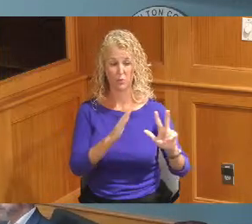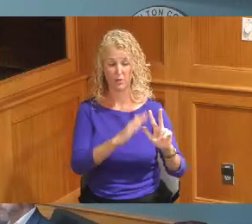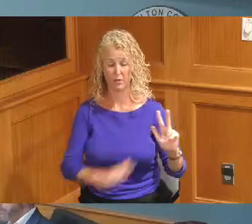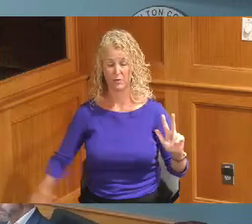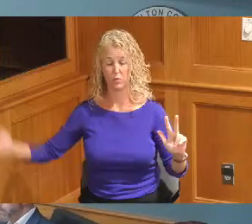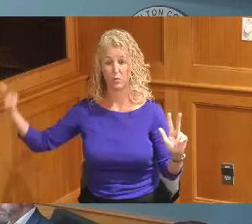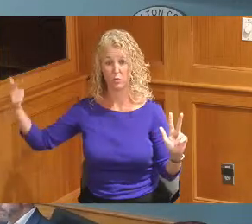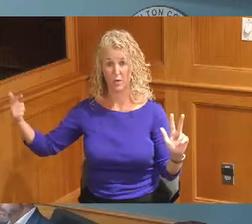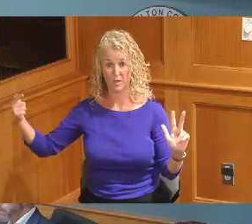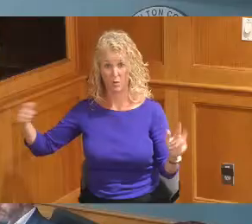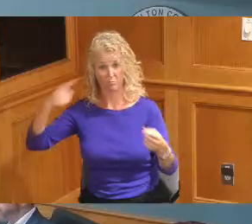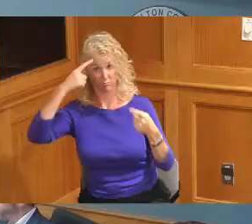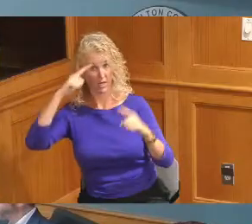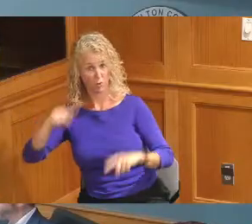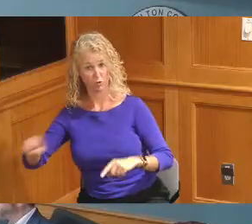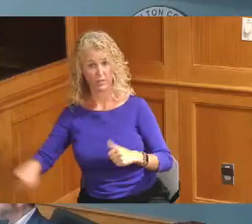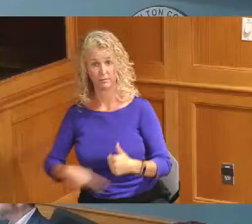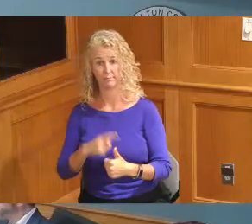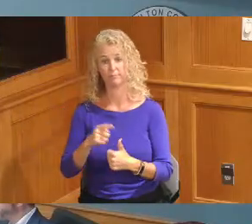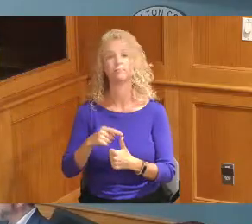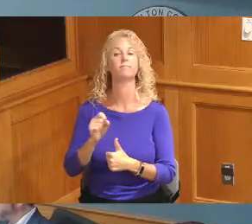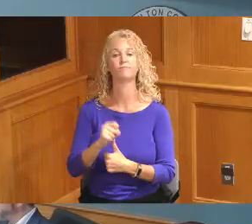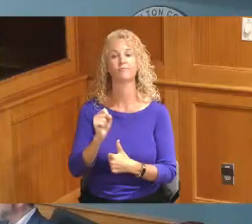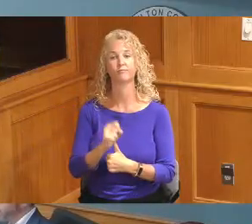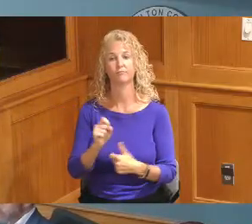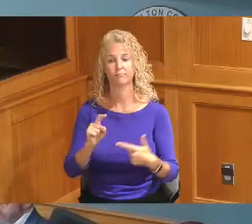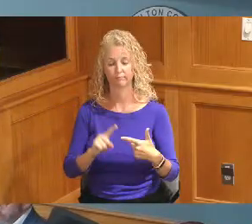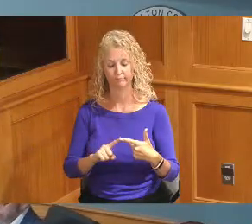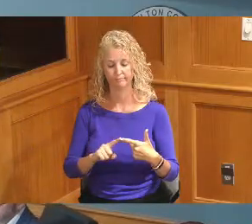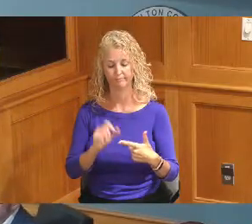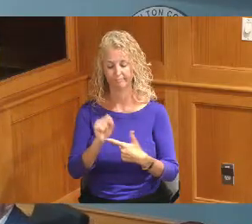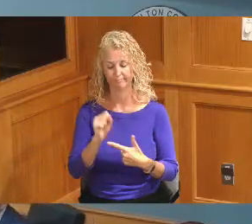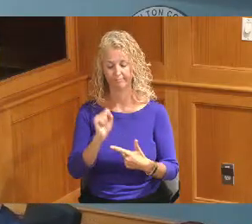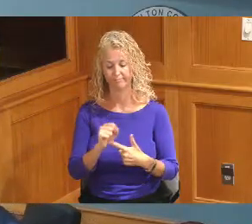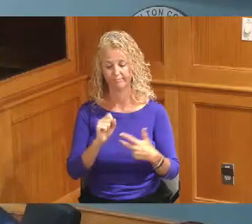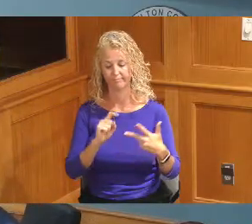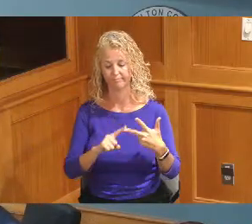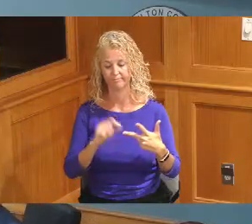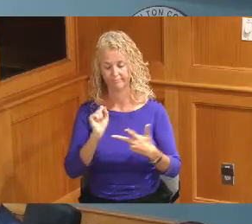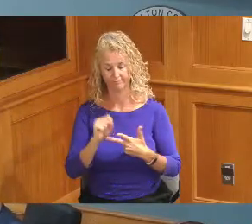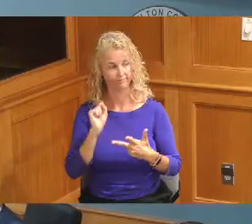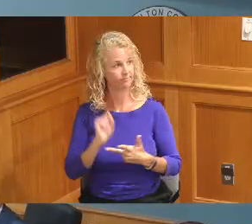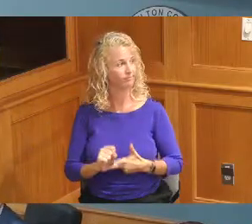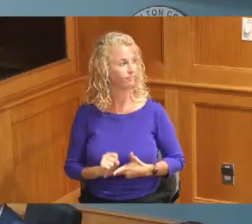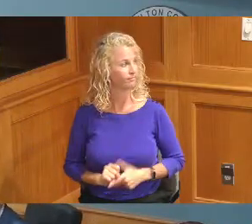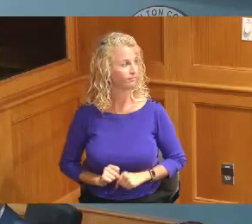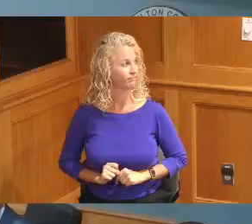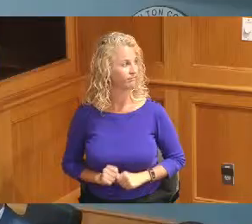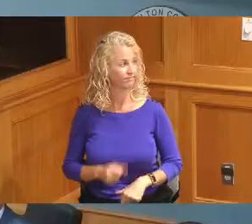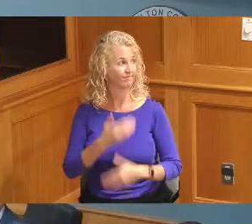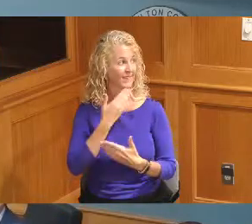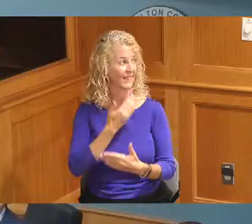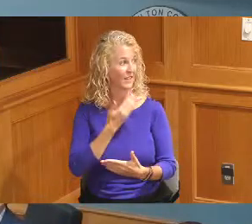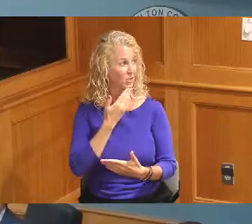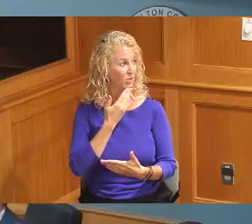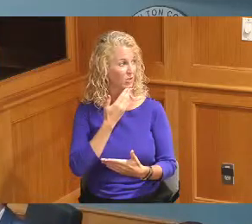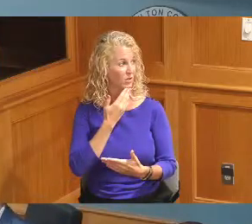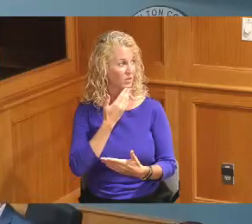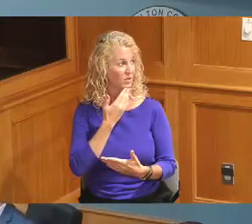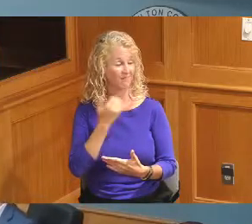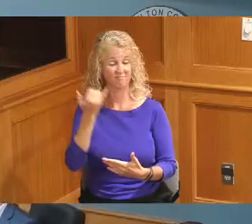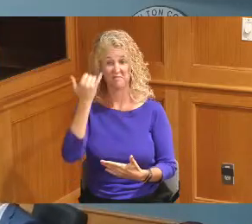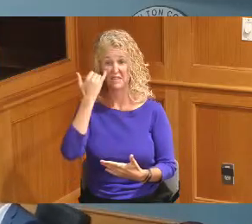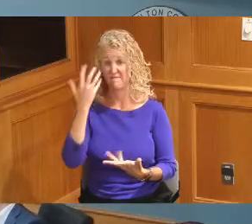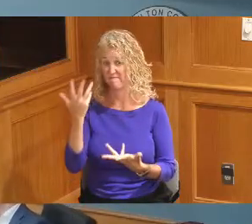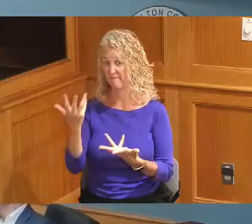21. Second. Commissioner Dreehouse? Yes. Commissioner Summer Dumas? Yes. Commissioner Reese? Yes. Thank you. If there's